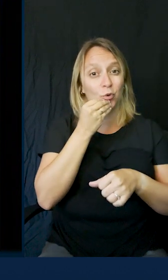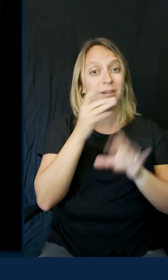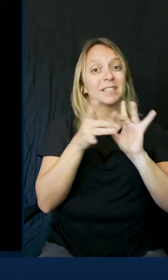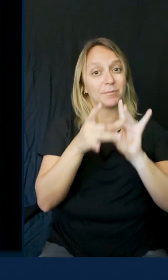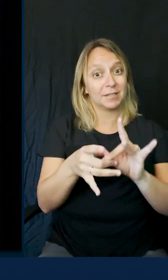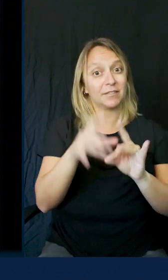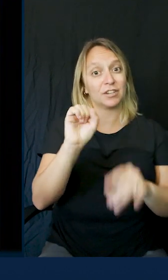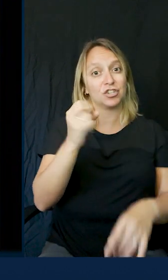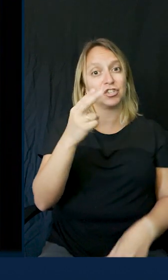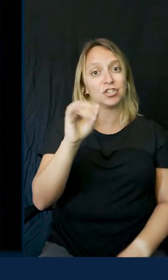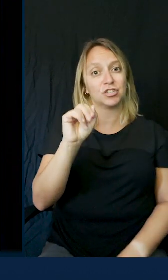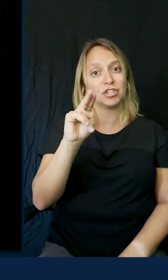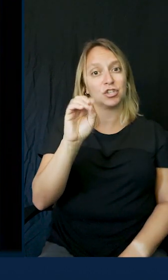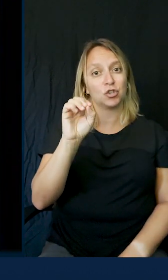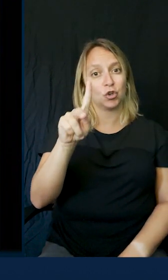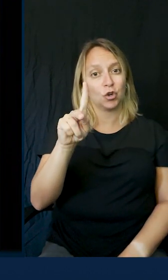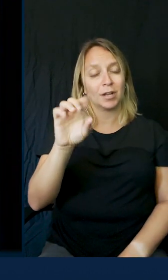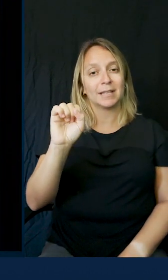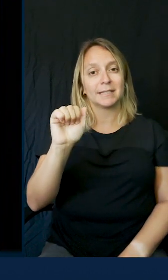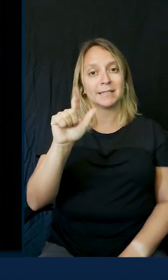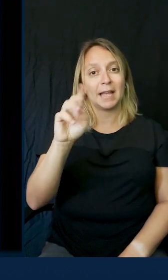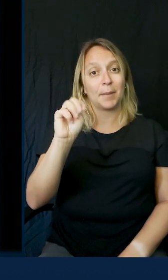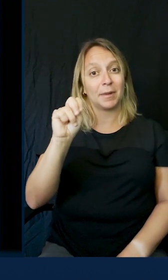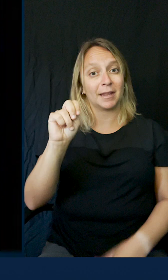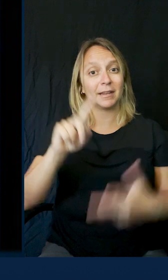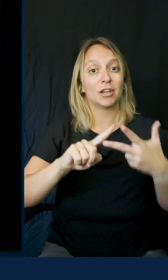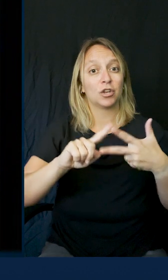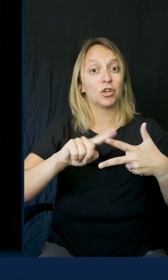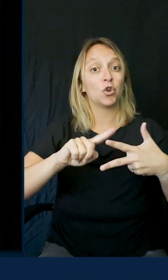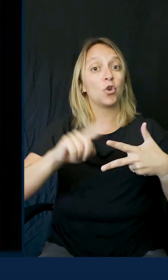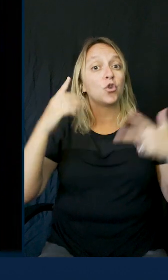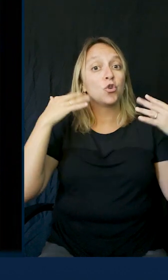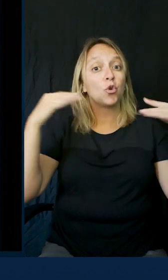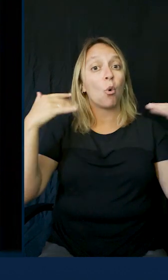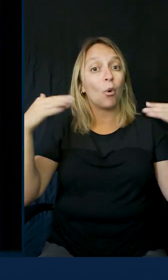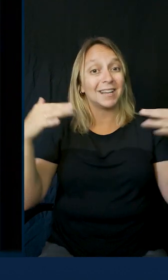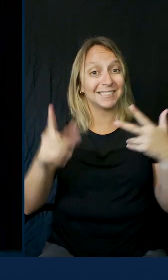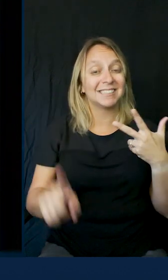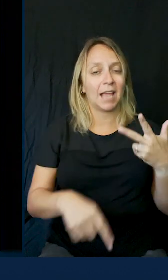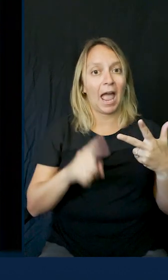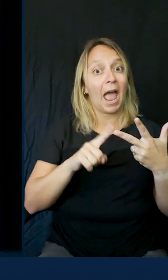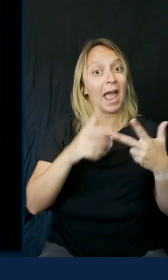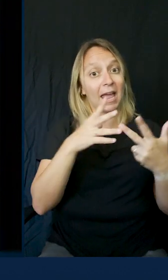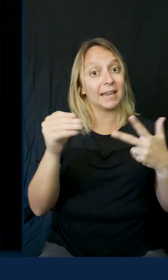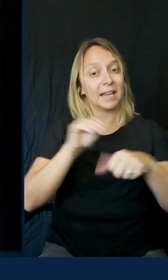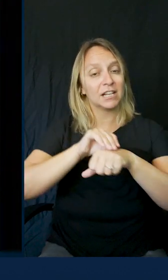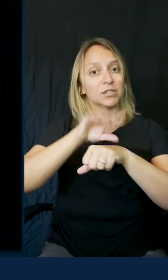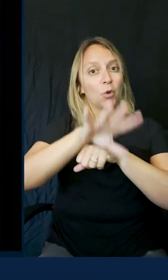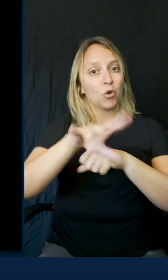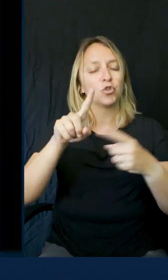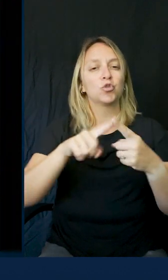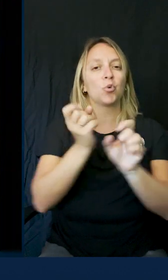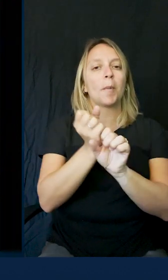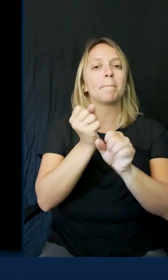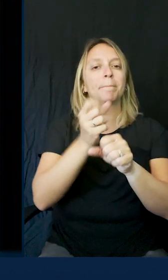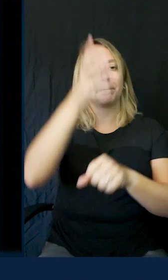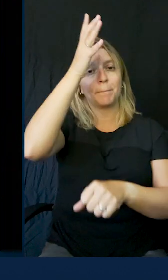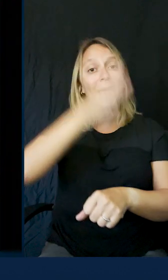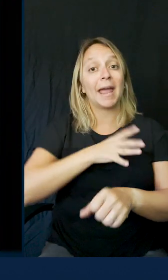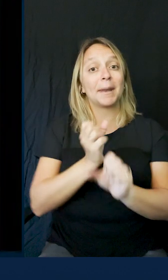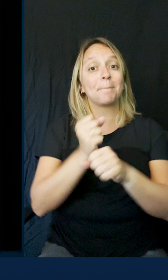salmon, vessel presence and associated noise, and the exposure to man-made toxicants.